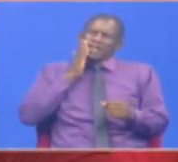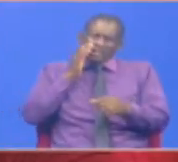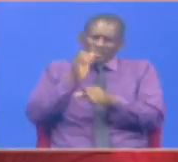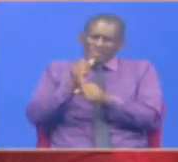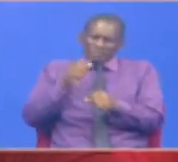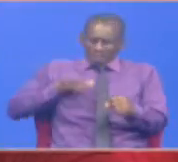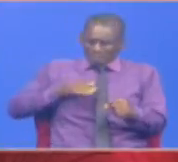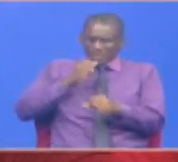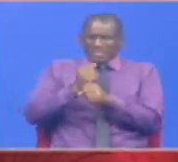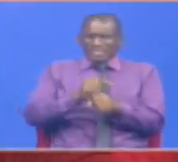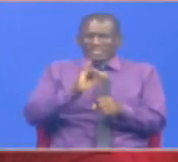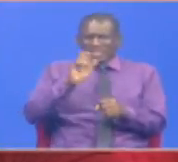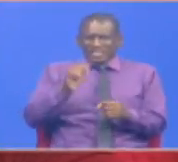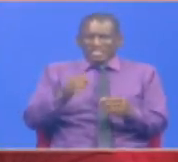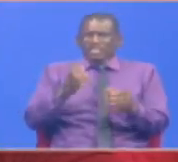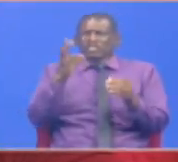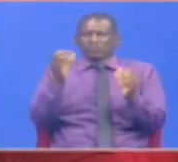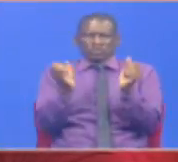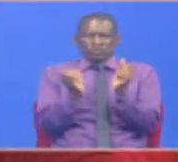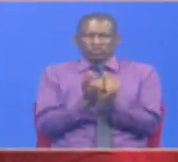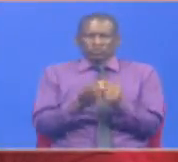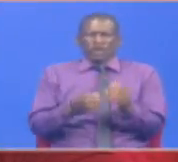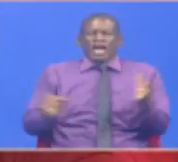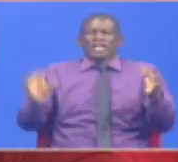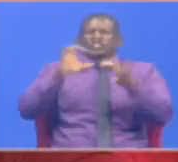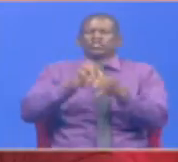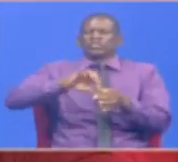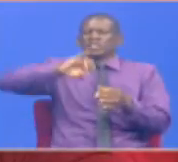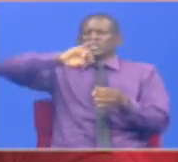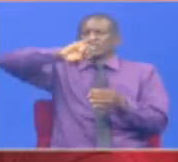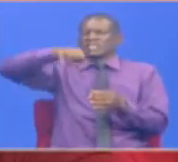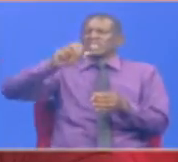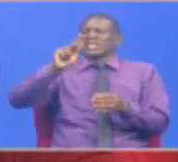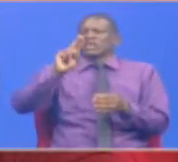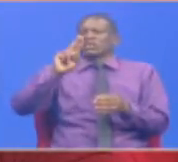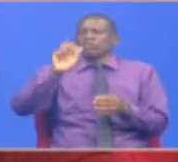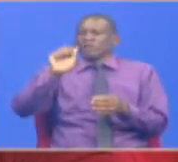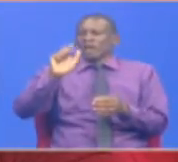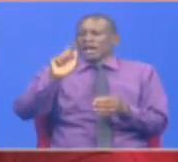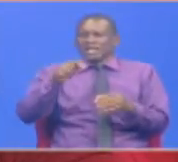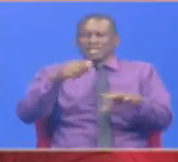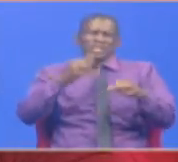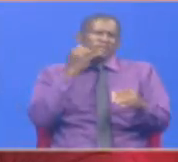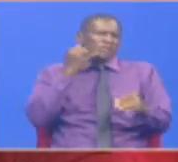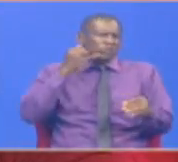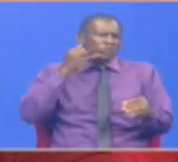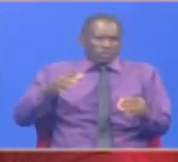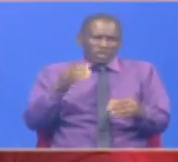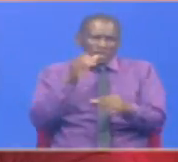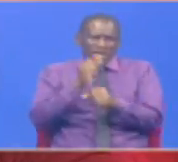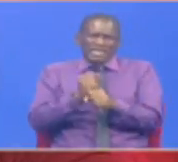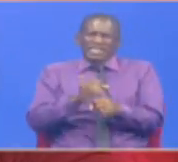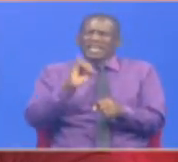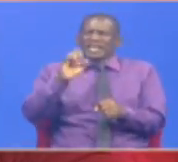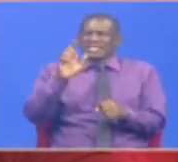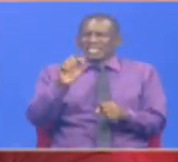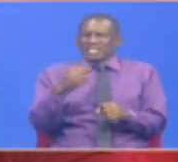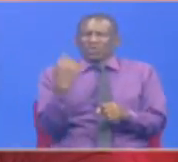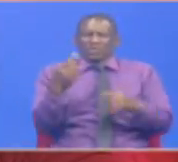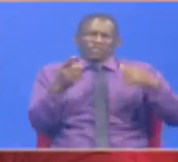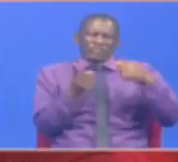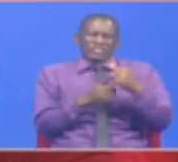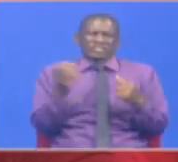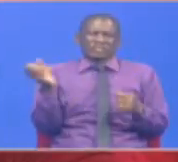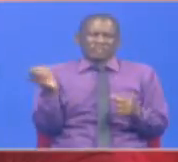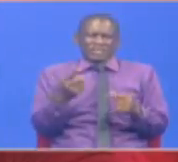2012, I joined JK Watt in Nakuru Town. I did IT just for 6 months,